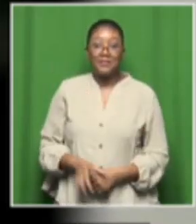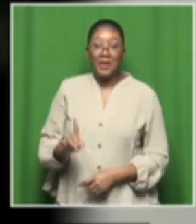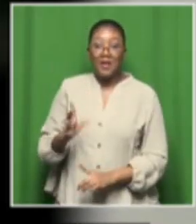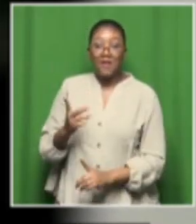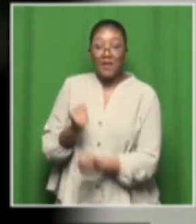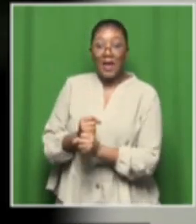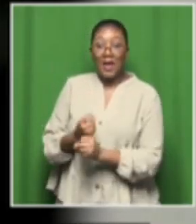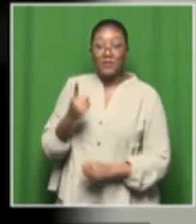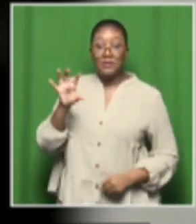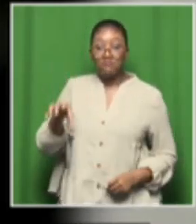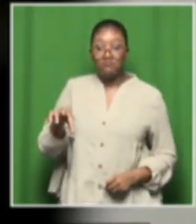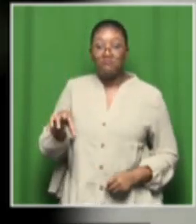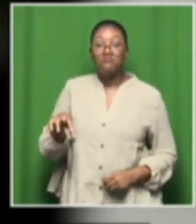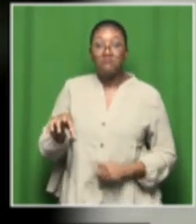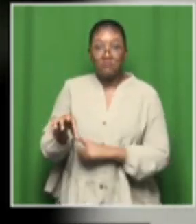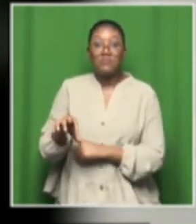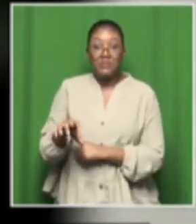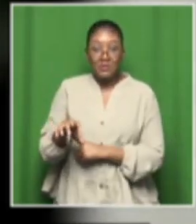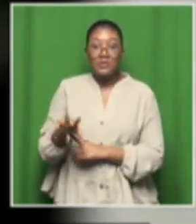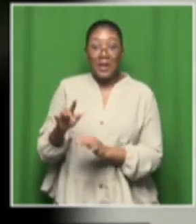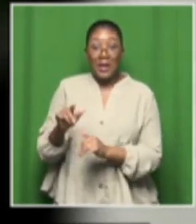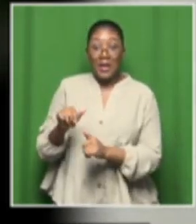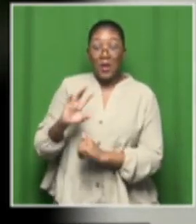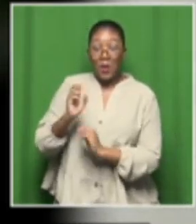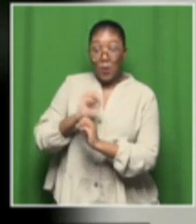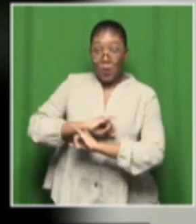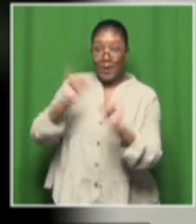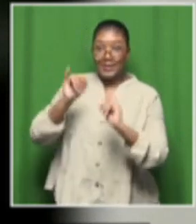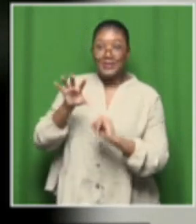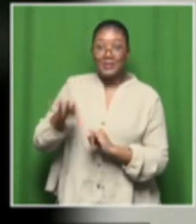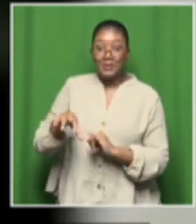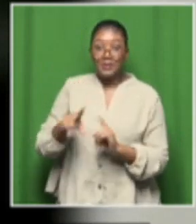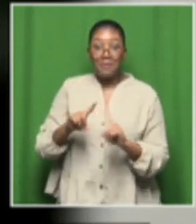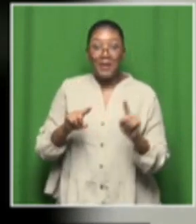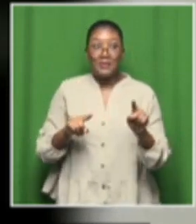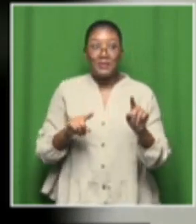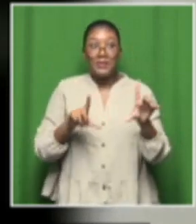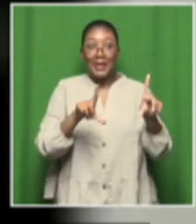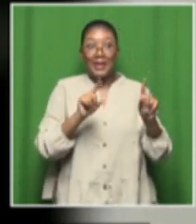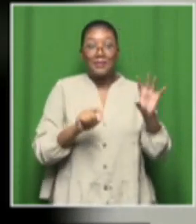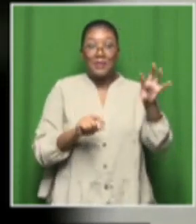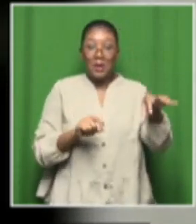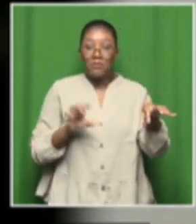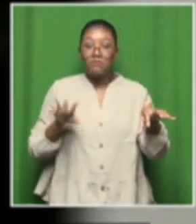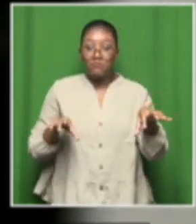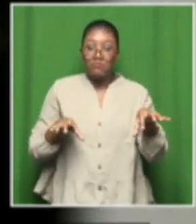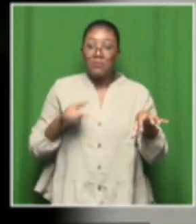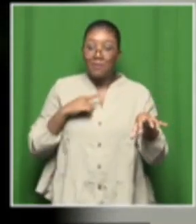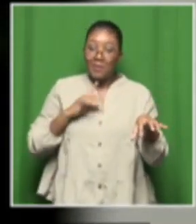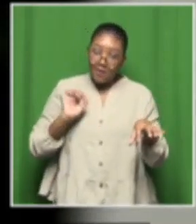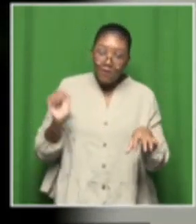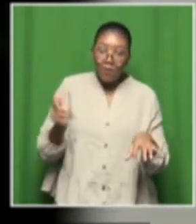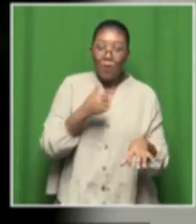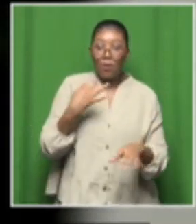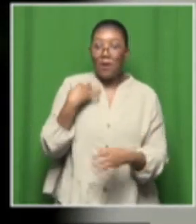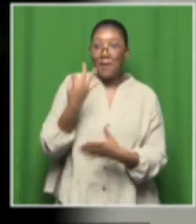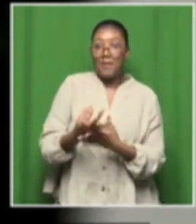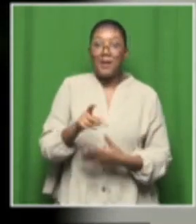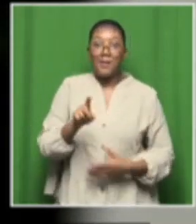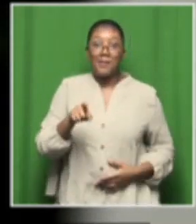say, in Cape Town. But an insurer insures a person in Cape Town and in Joburg and says, well, you all need to apply. At the